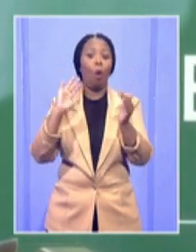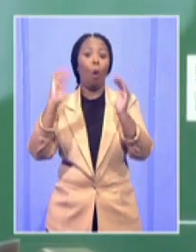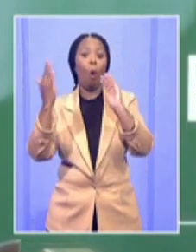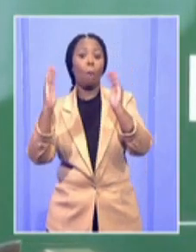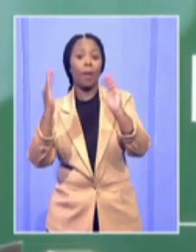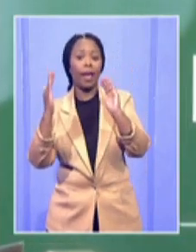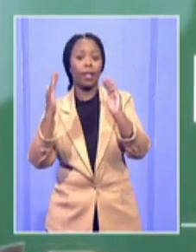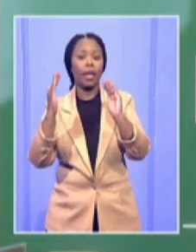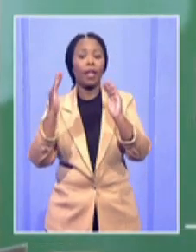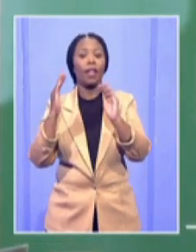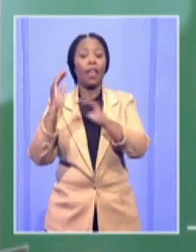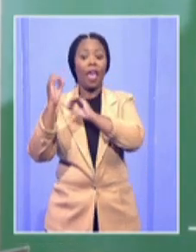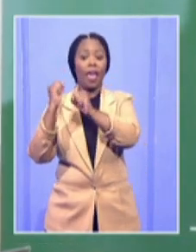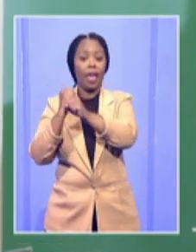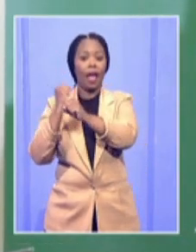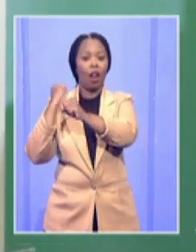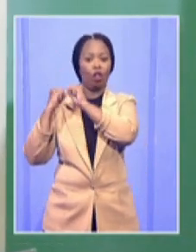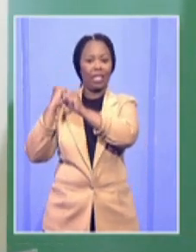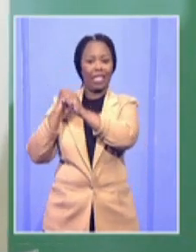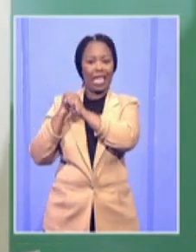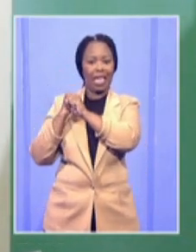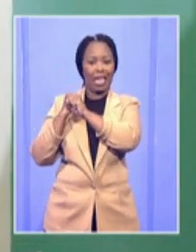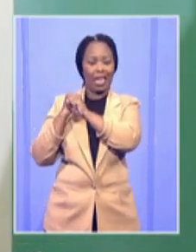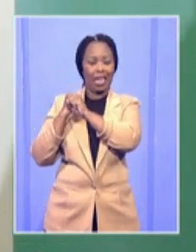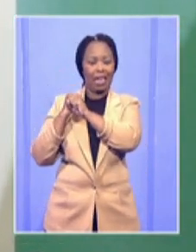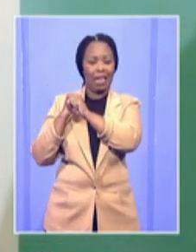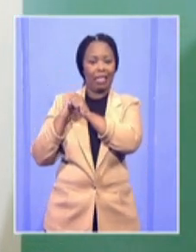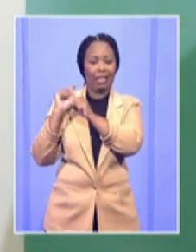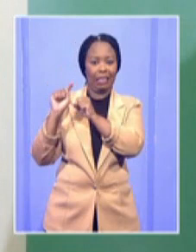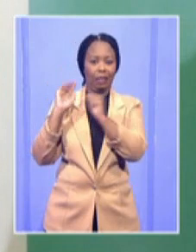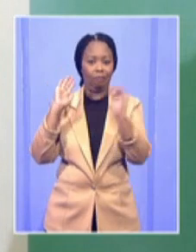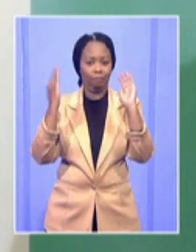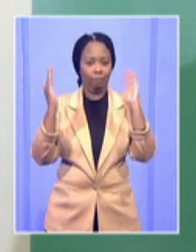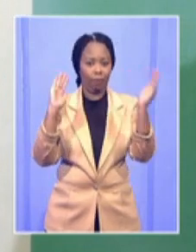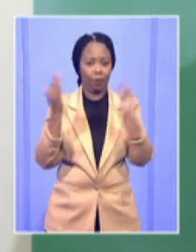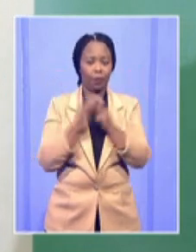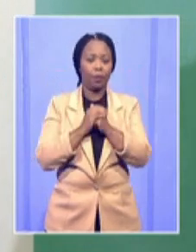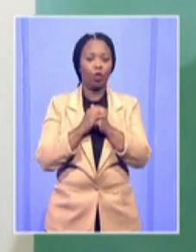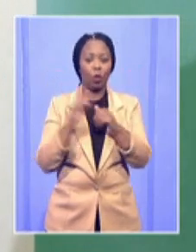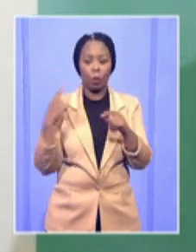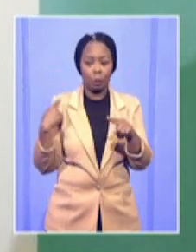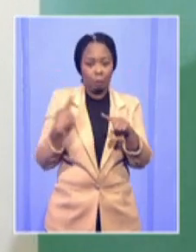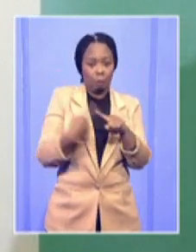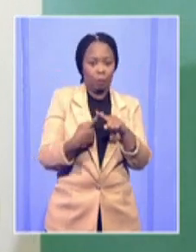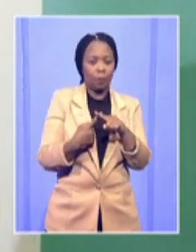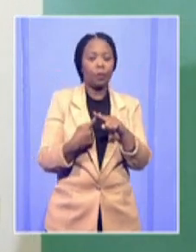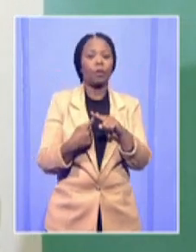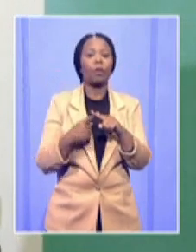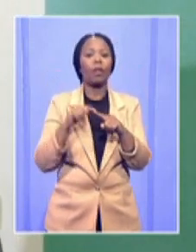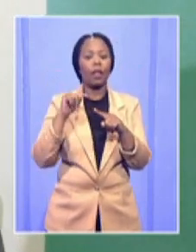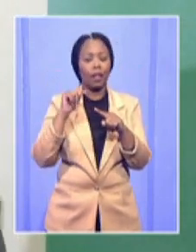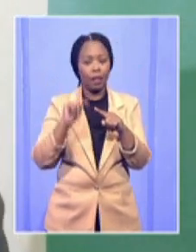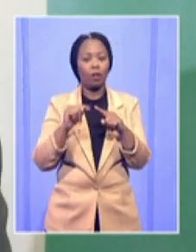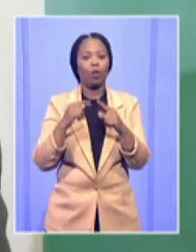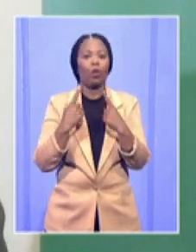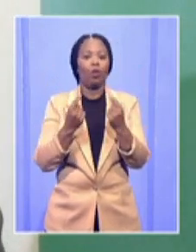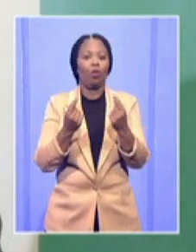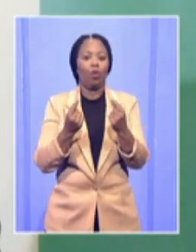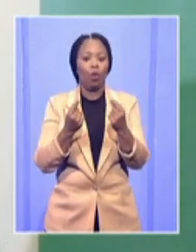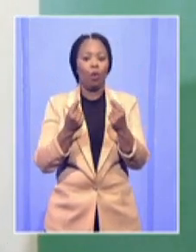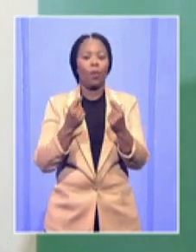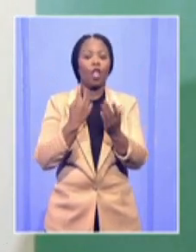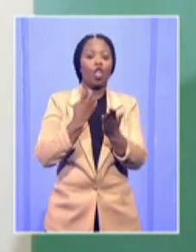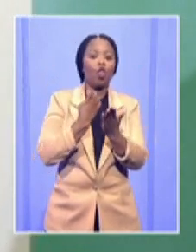year. To date, important steps taken include the announcements of Economic Reconstruction and